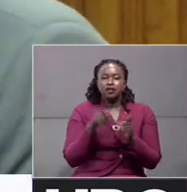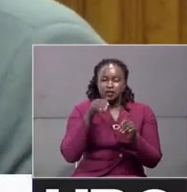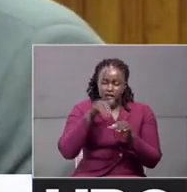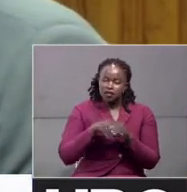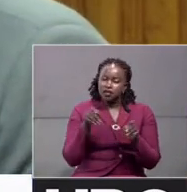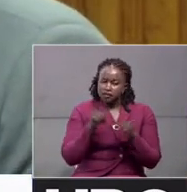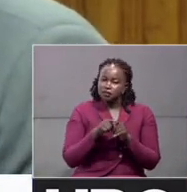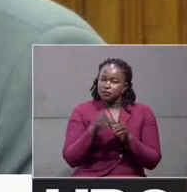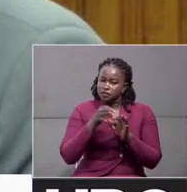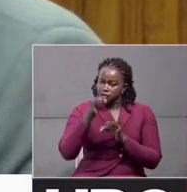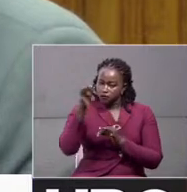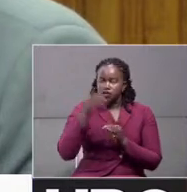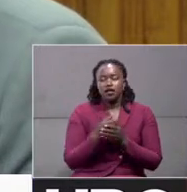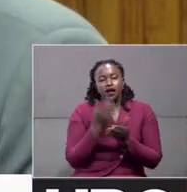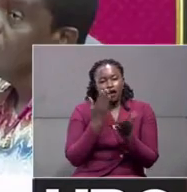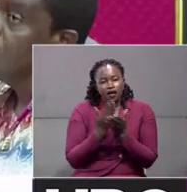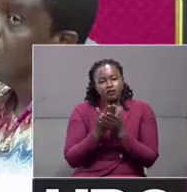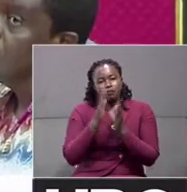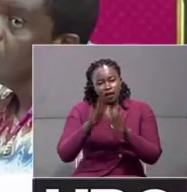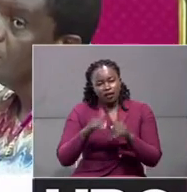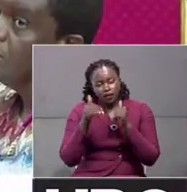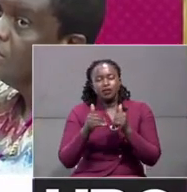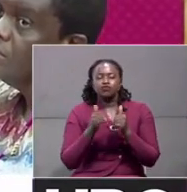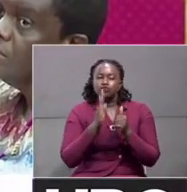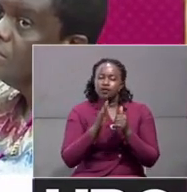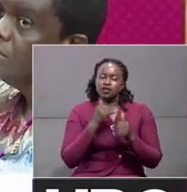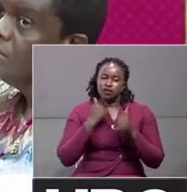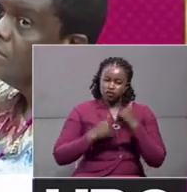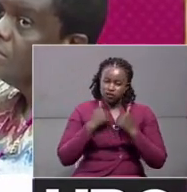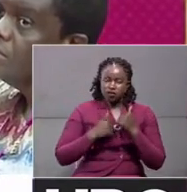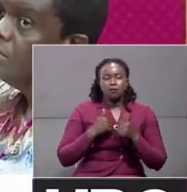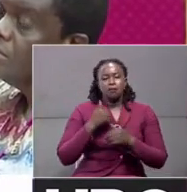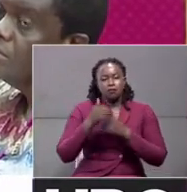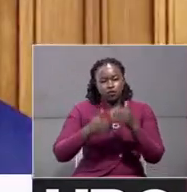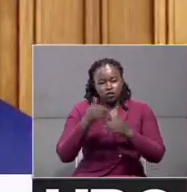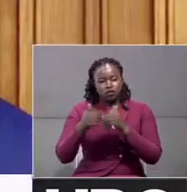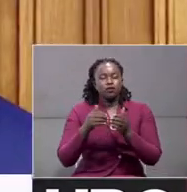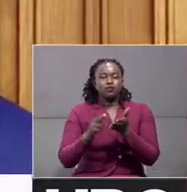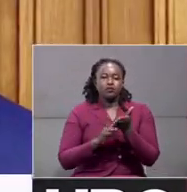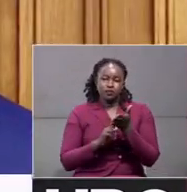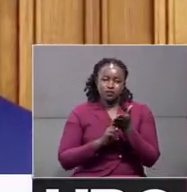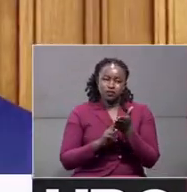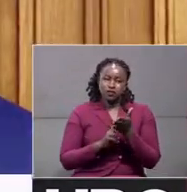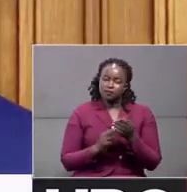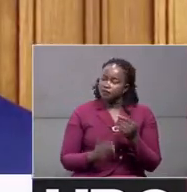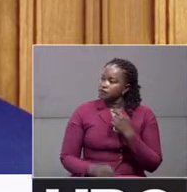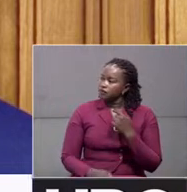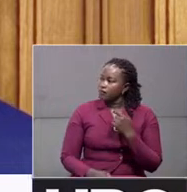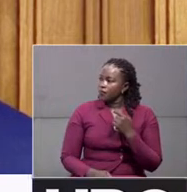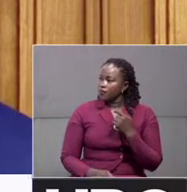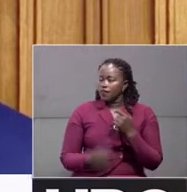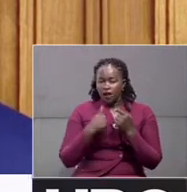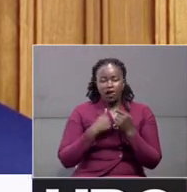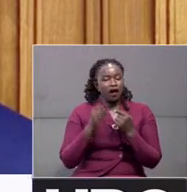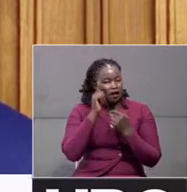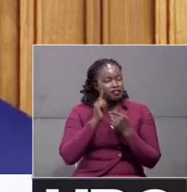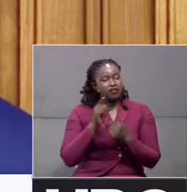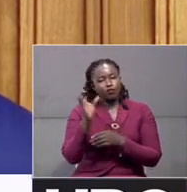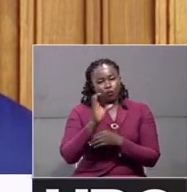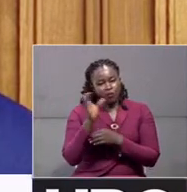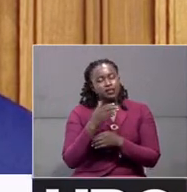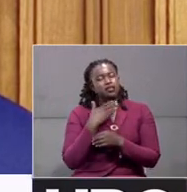spirit and asks that Parliament takes interest on the procedures used. I think the committee needs